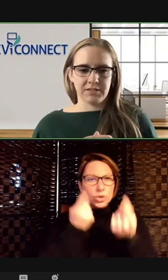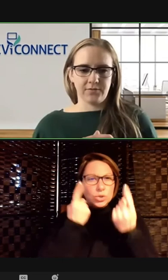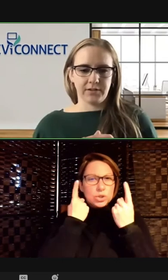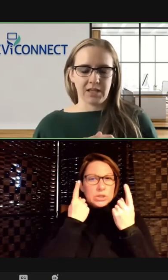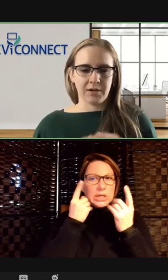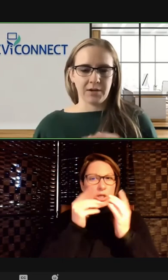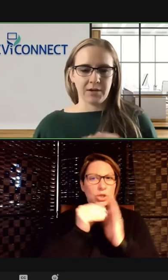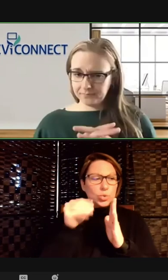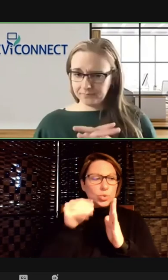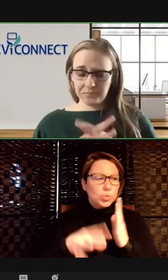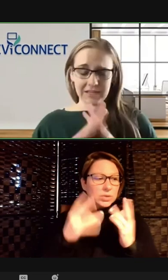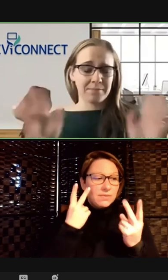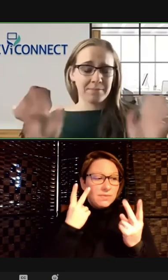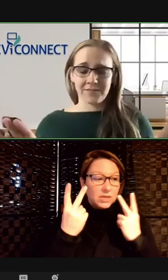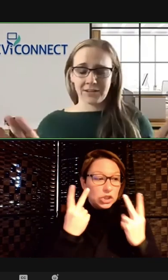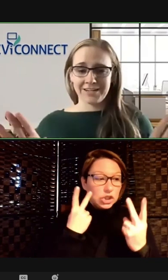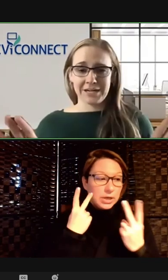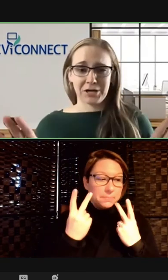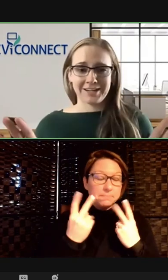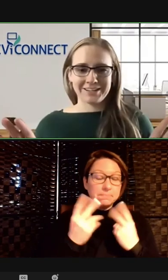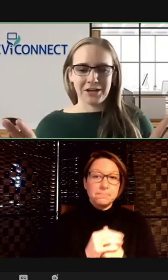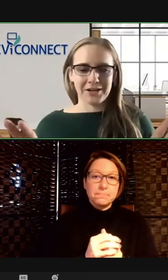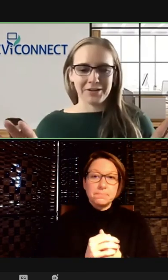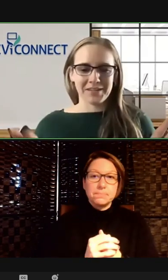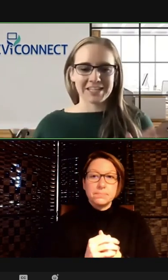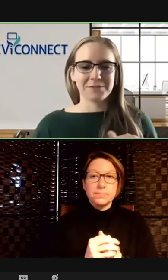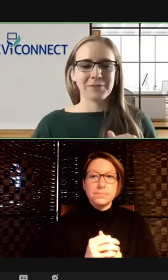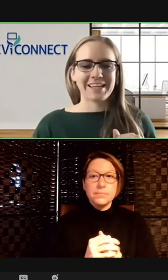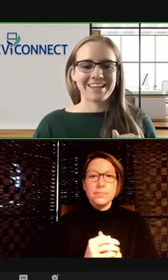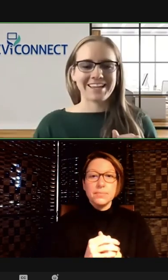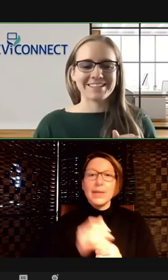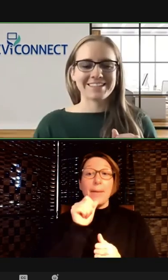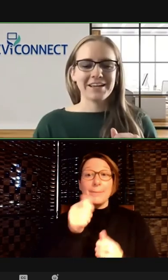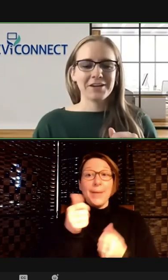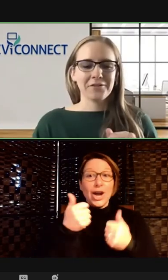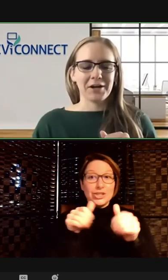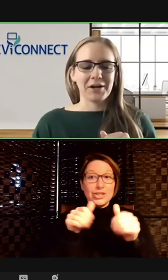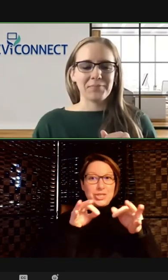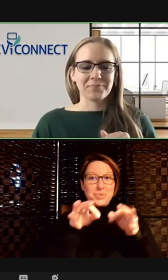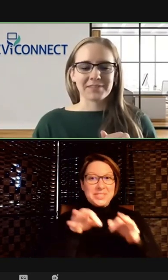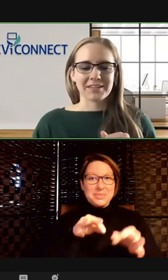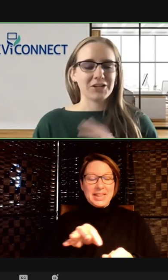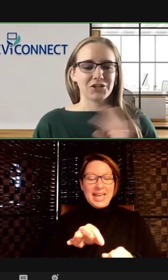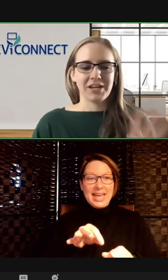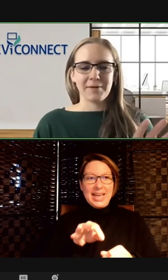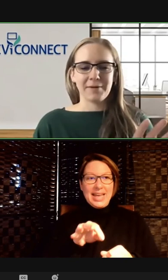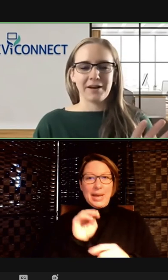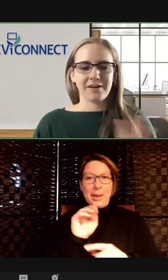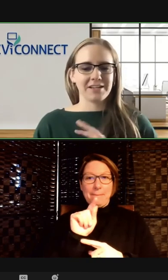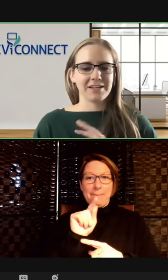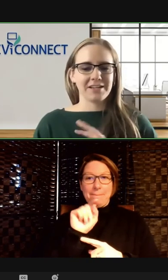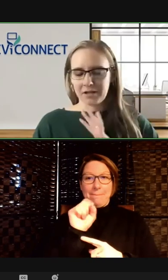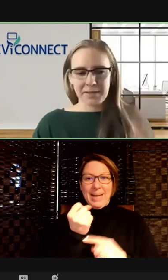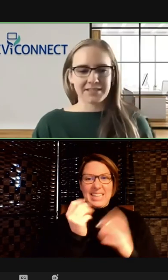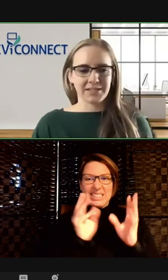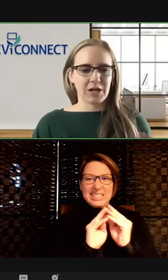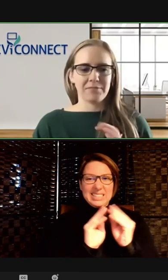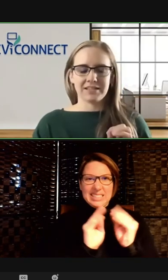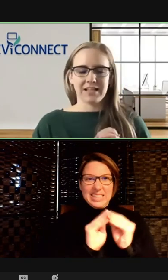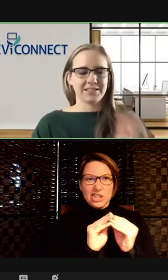vision a little bit differently. But I'm not even going to dare try to explain his session any better. He does